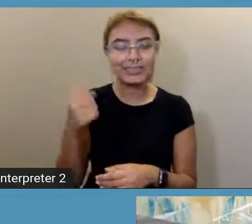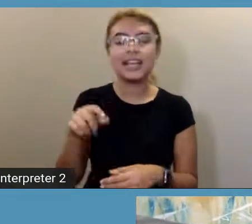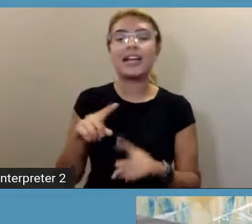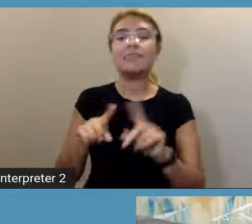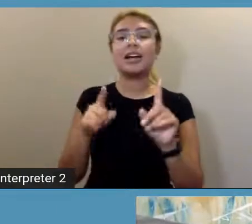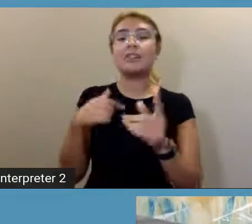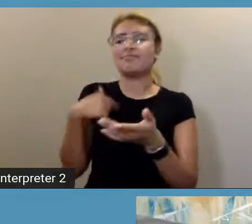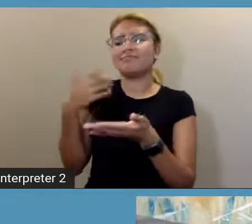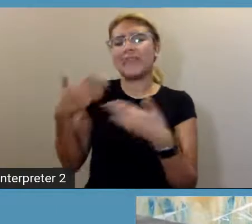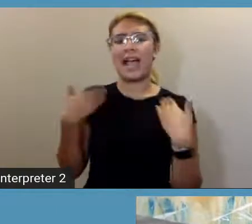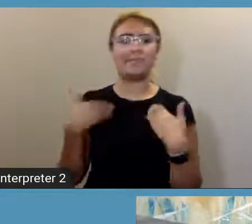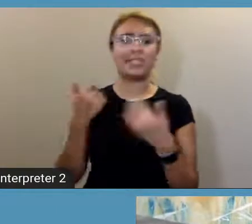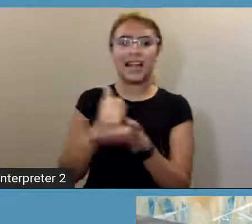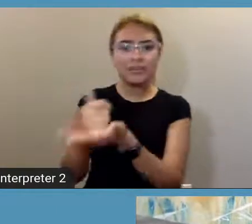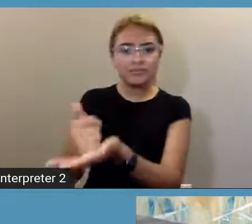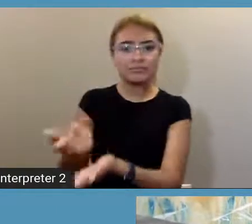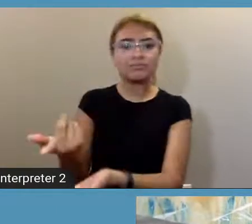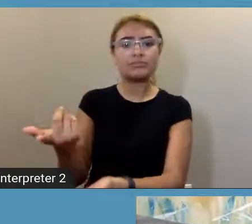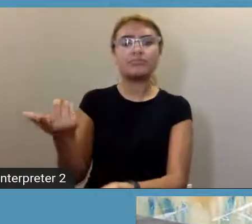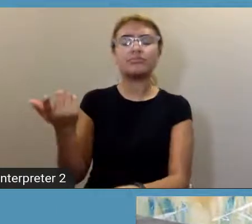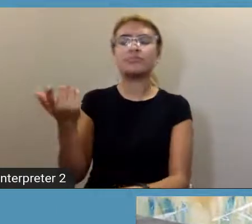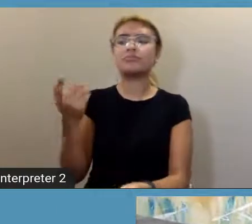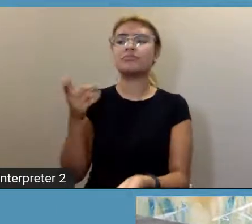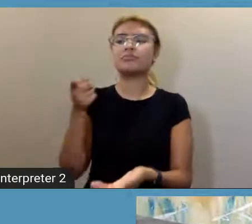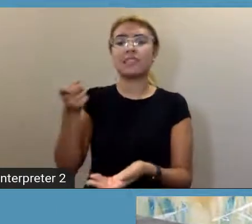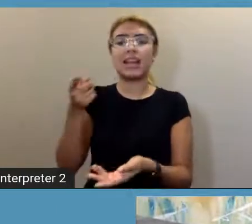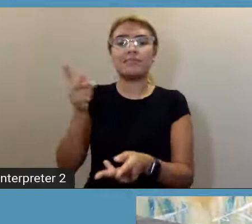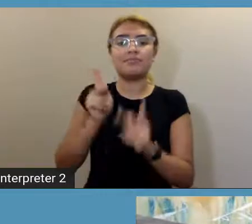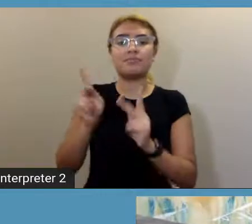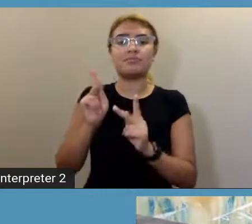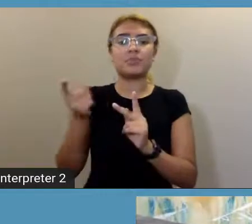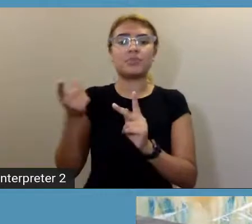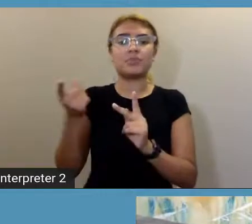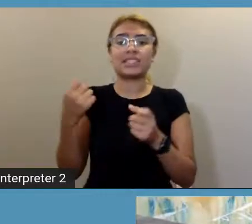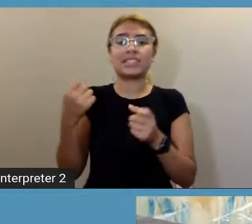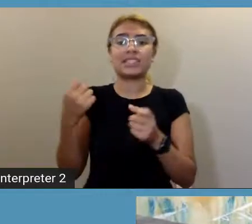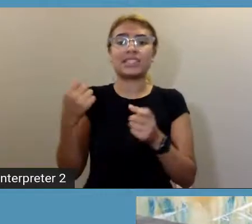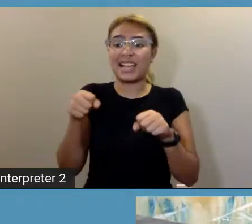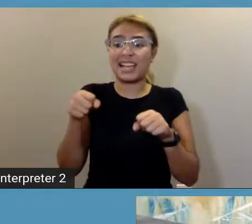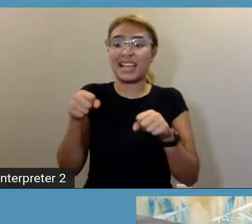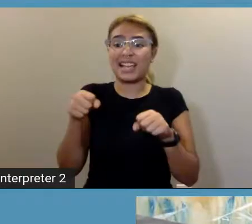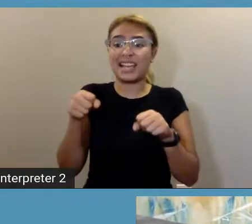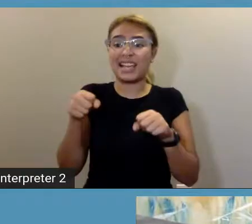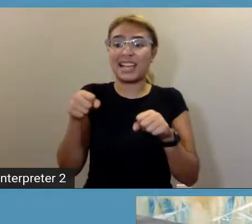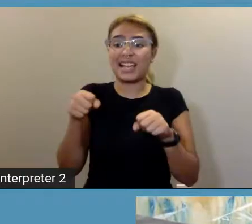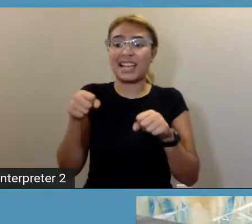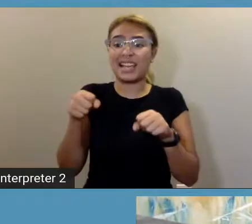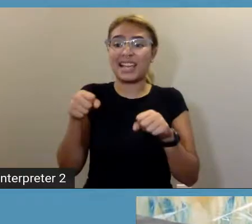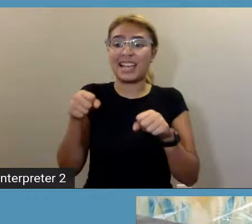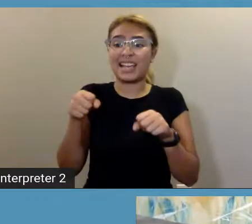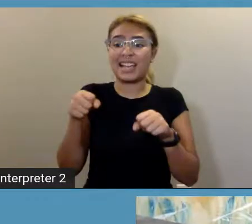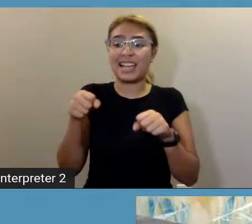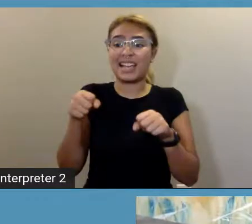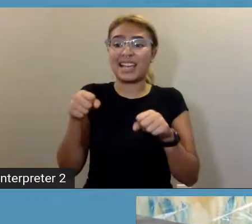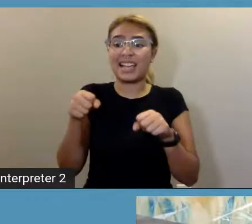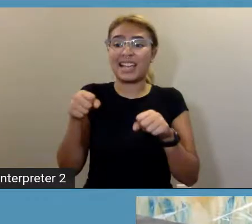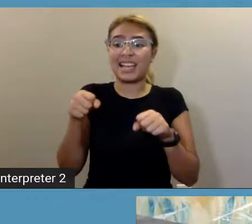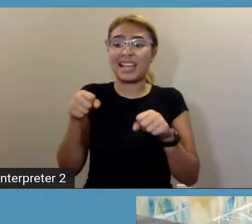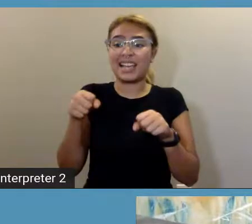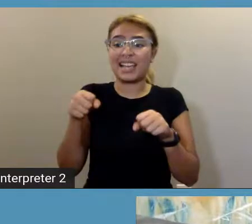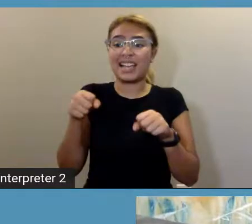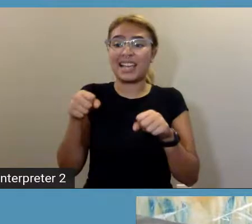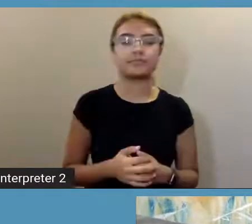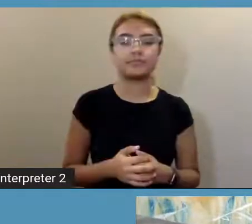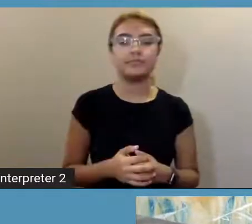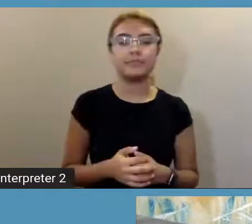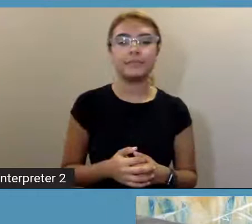happy to help you, because it lets them get into the industry or just generate a business just from this. 3D design,